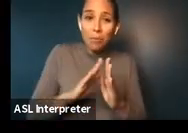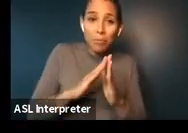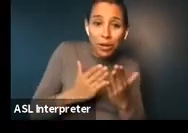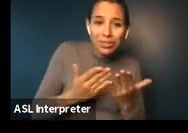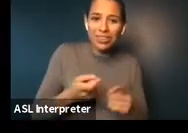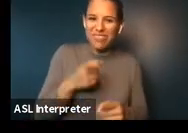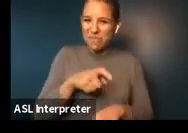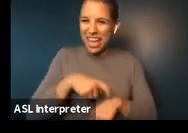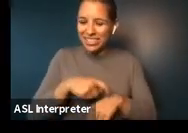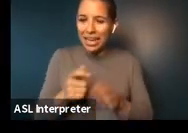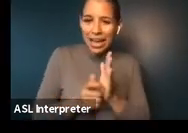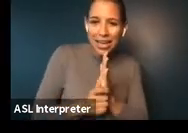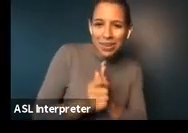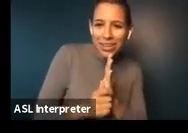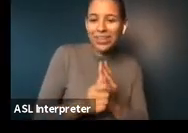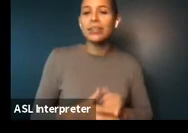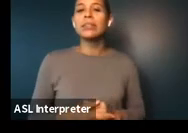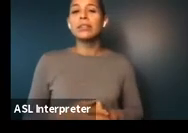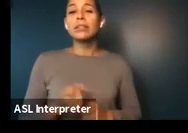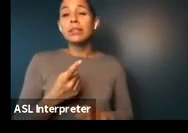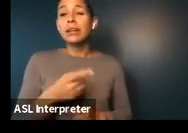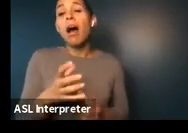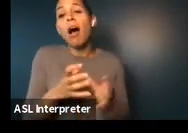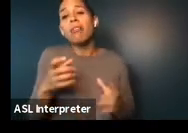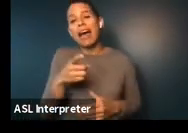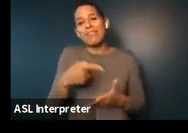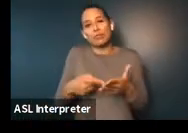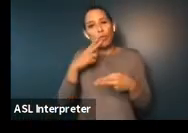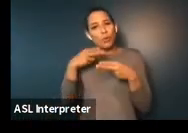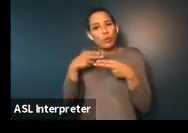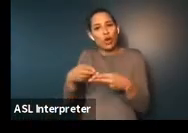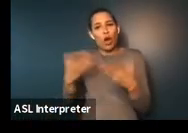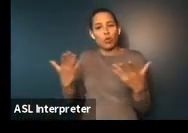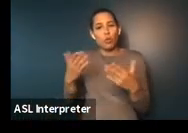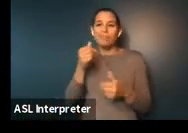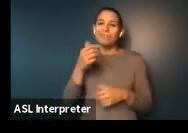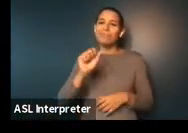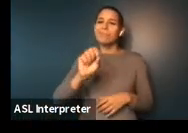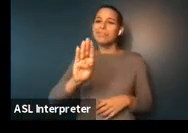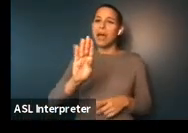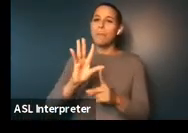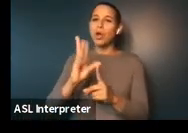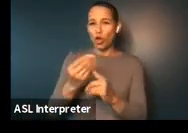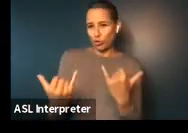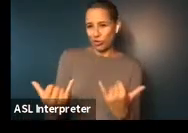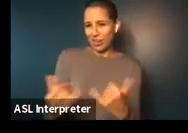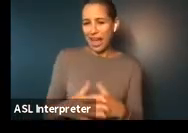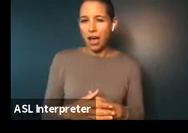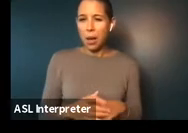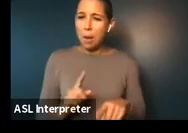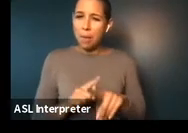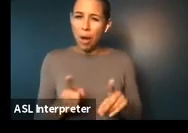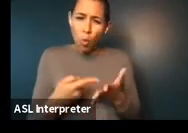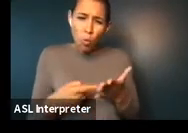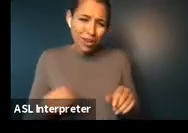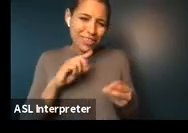um, a lot of them were what we would think of as subculture now, which is also something else we can talk about. What that, what could that mean today?